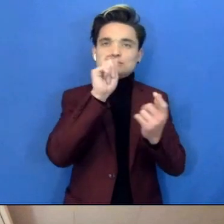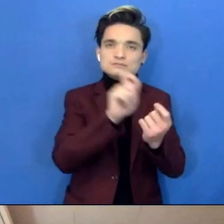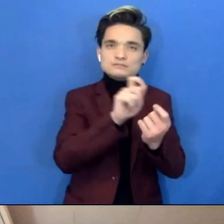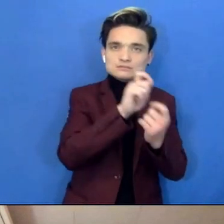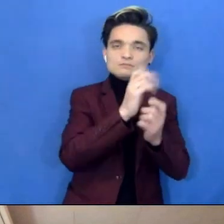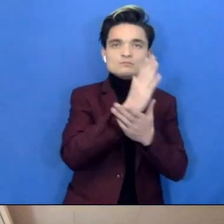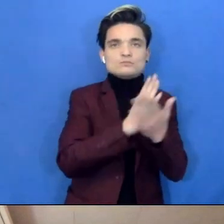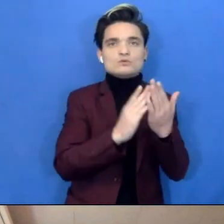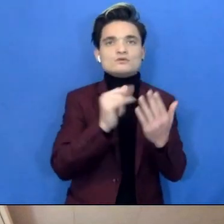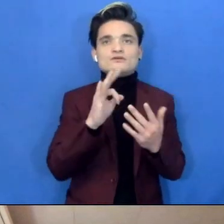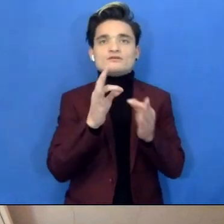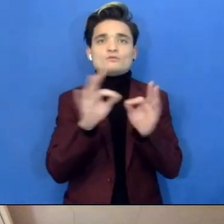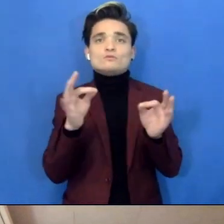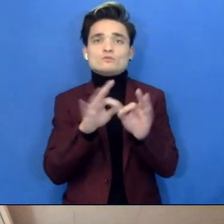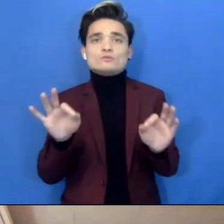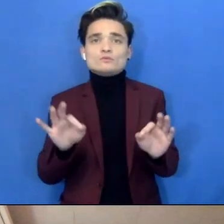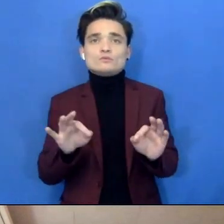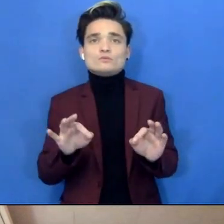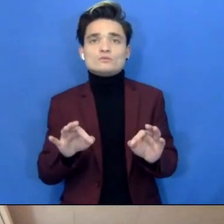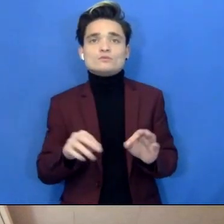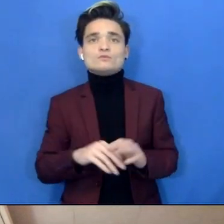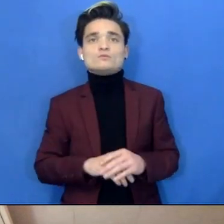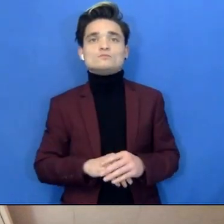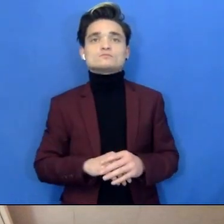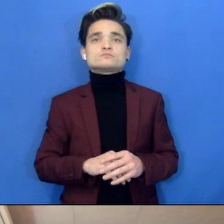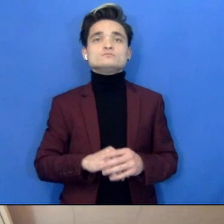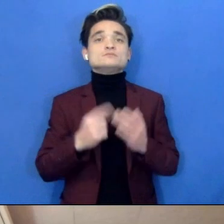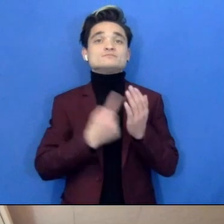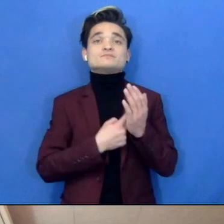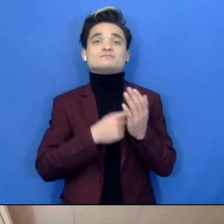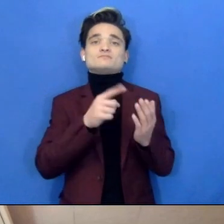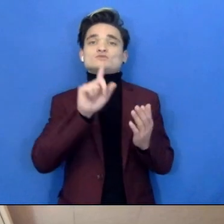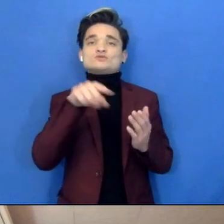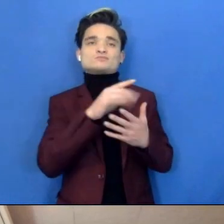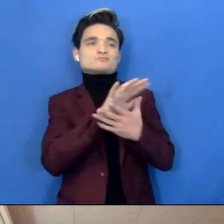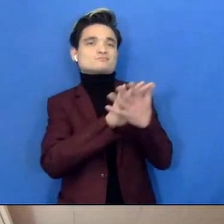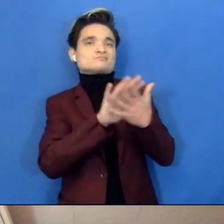Sometimes you don't really get what they are saying, right? So